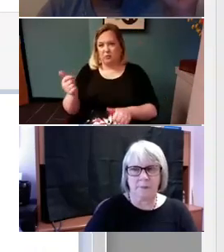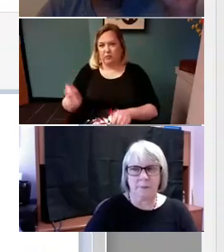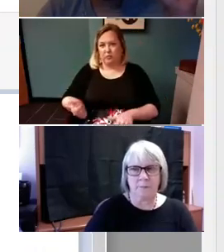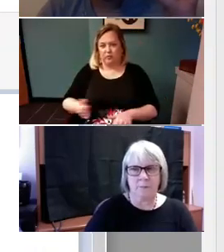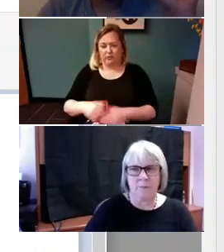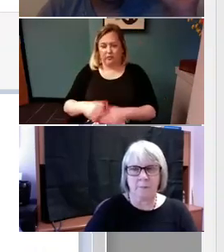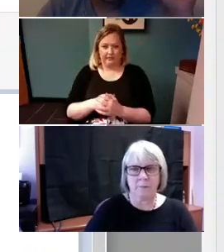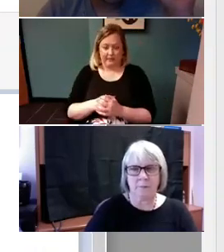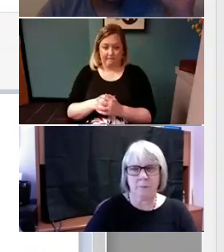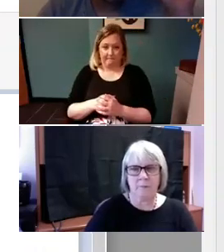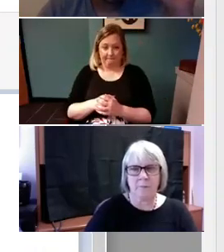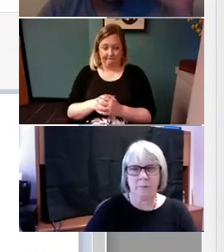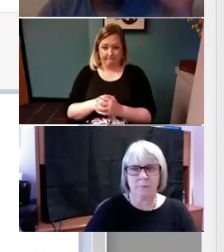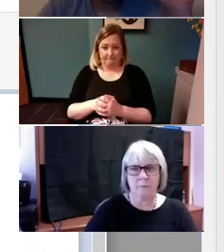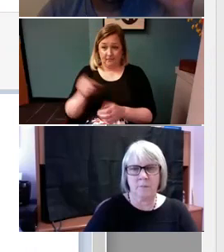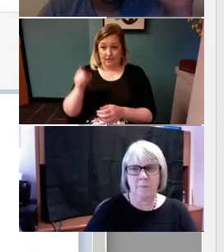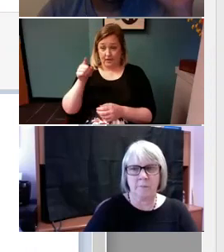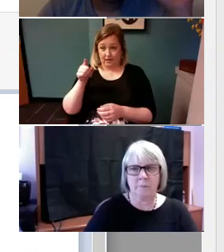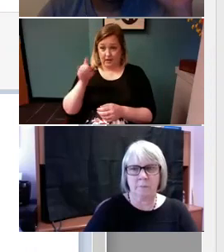Tejaswani, do you agree that this is a planar graph?